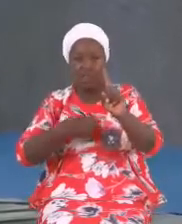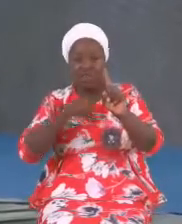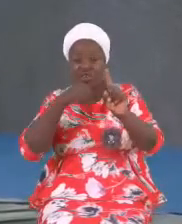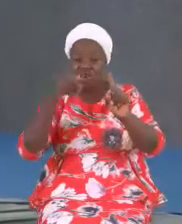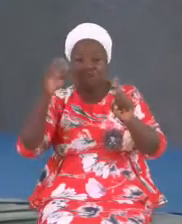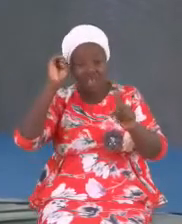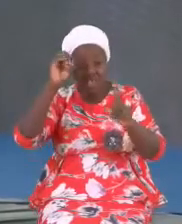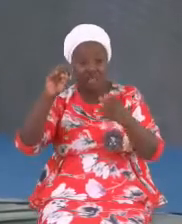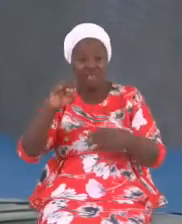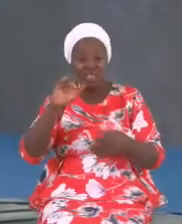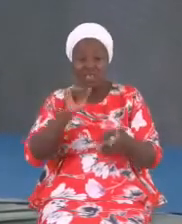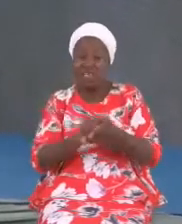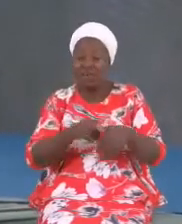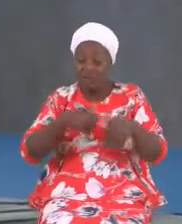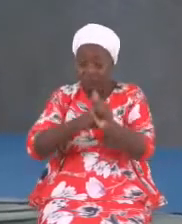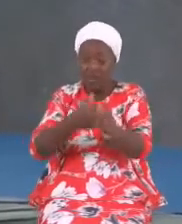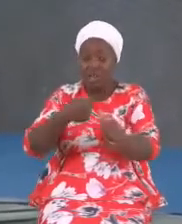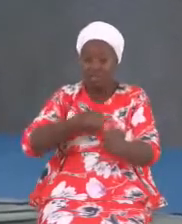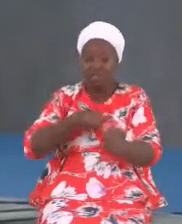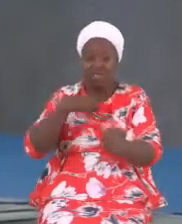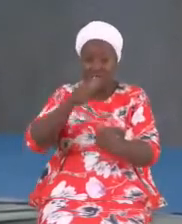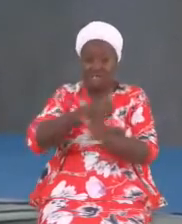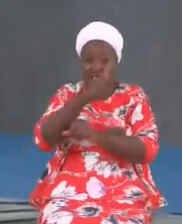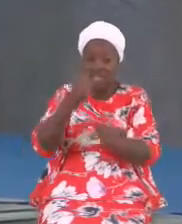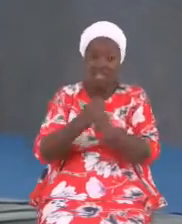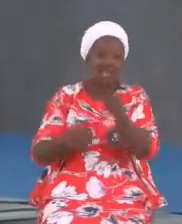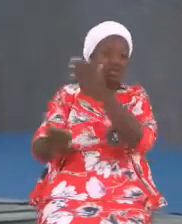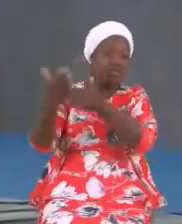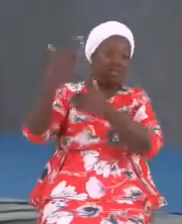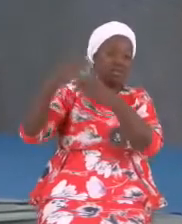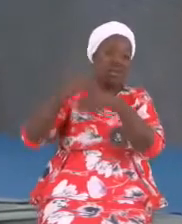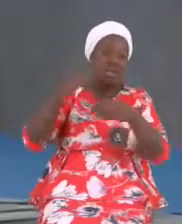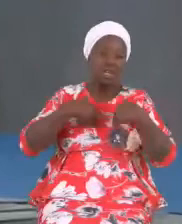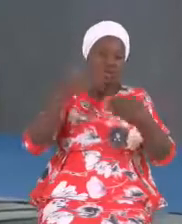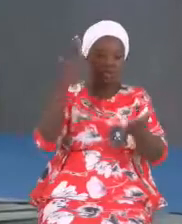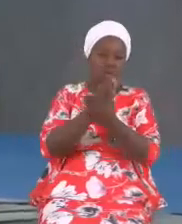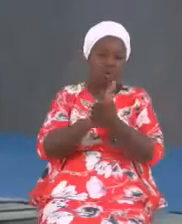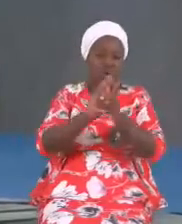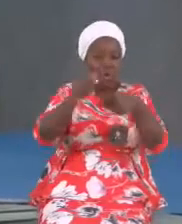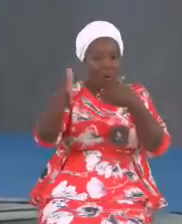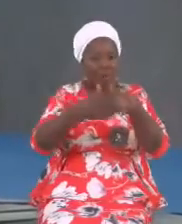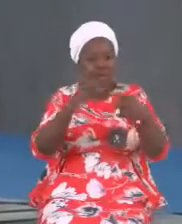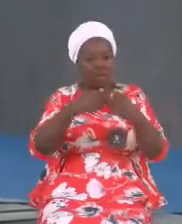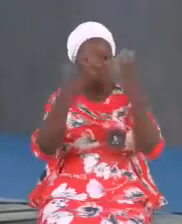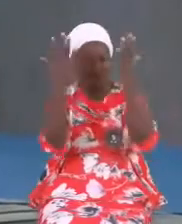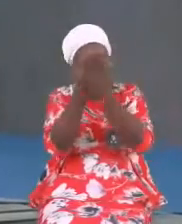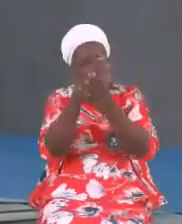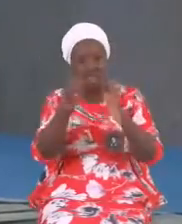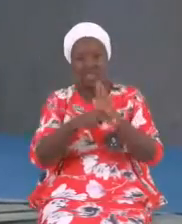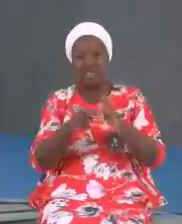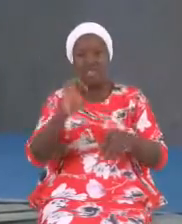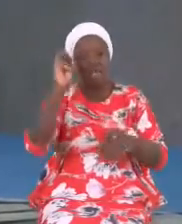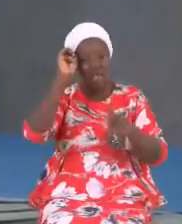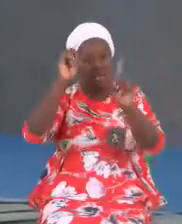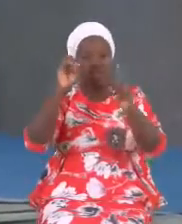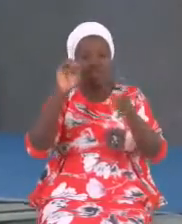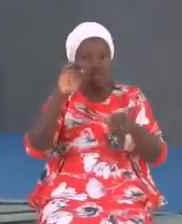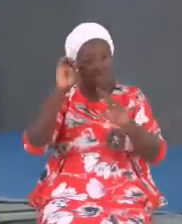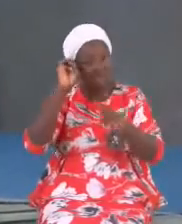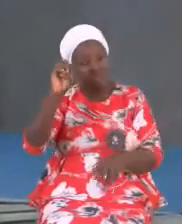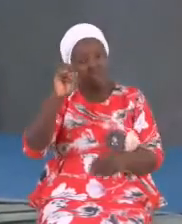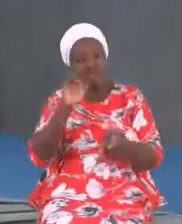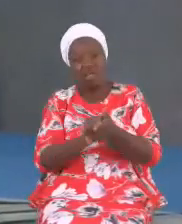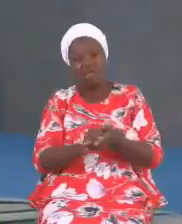10 years ago and then has stopped, has gone back to darkness. He that followeth me, not